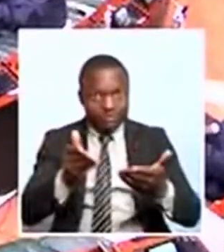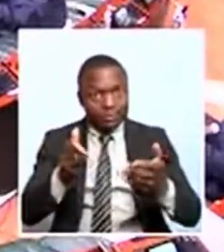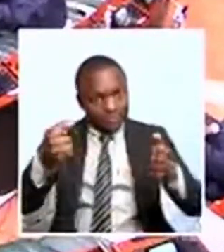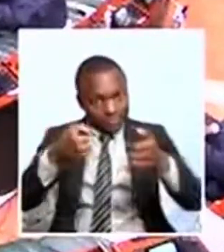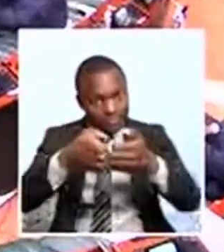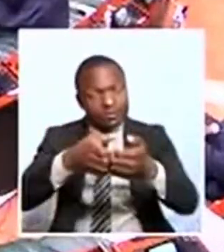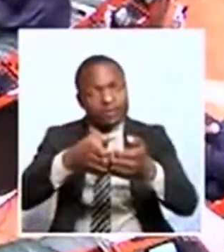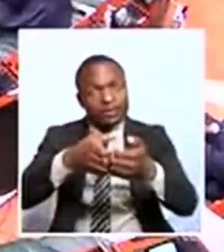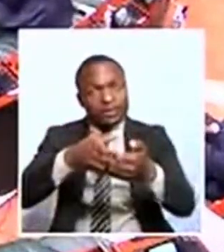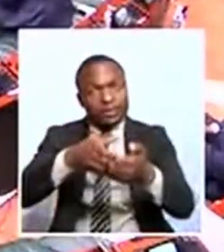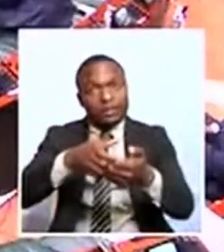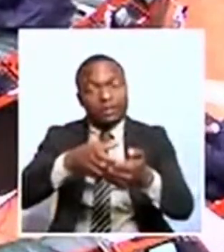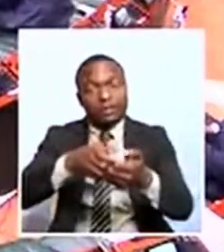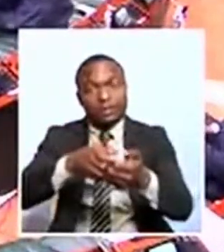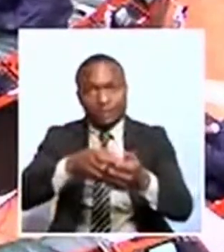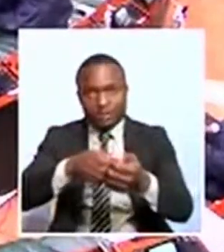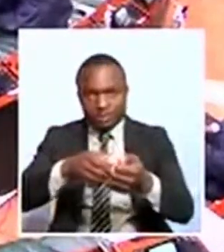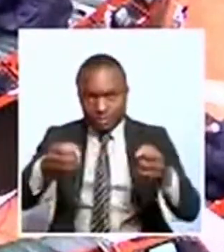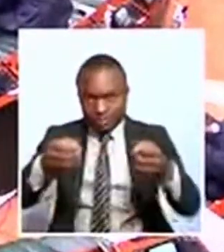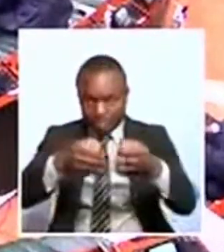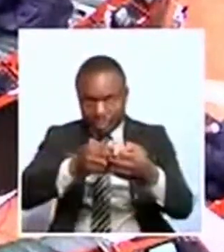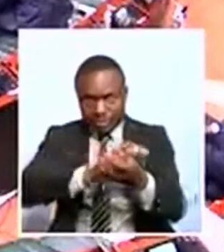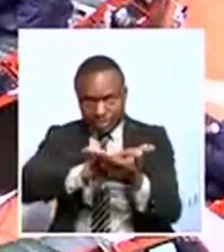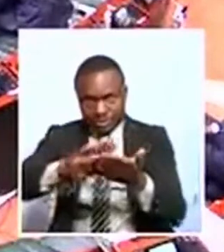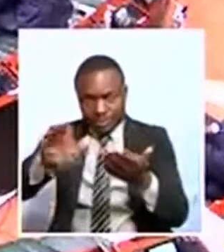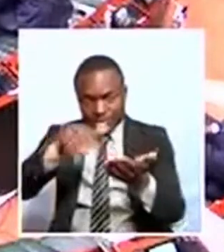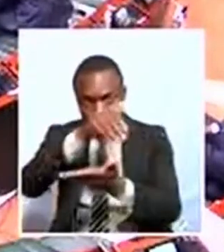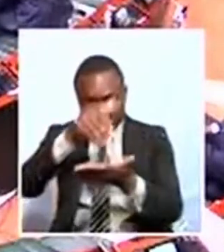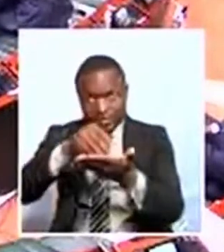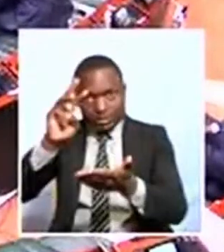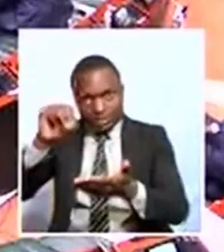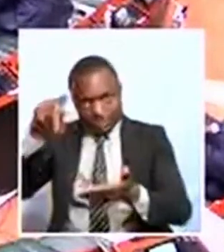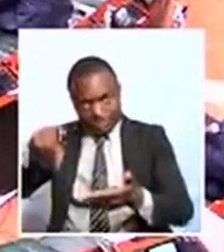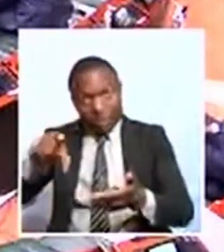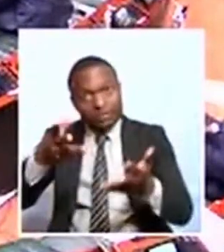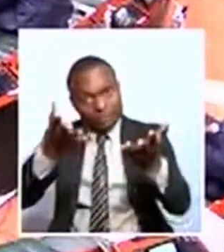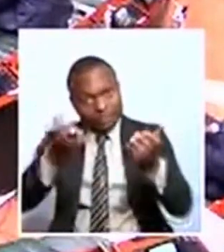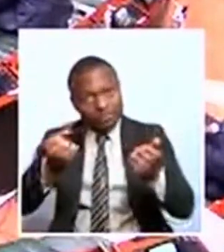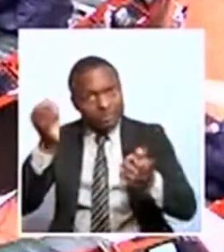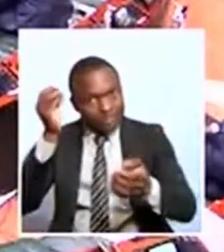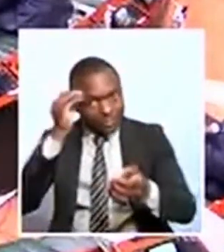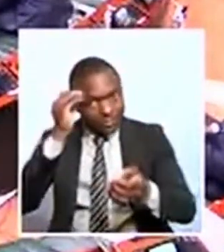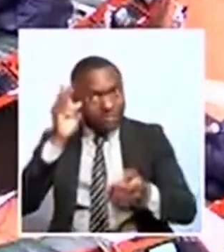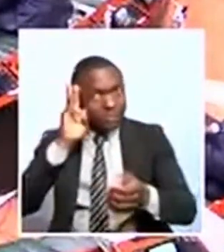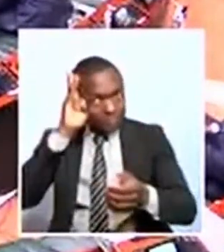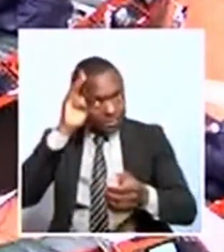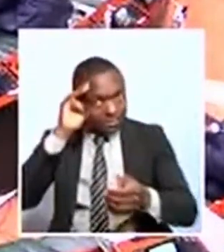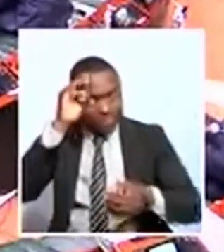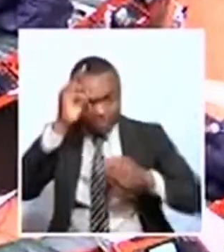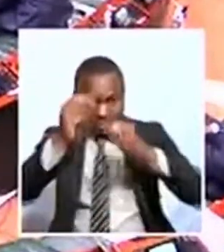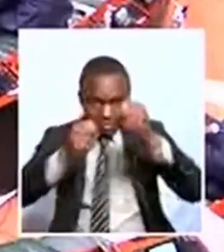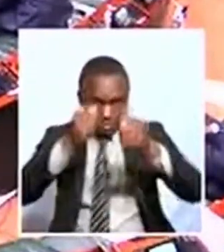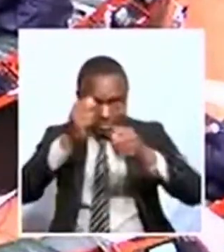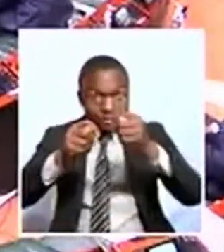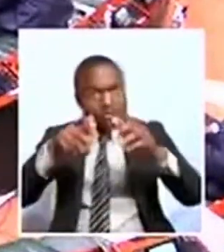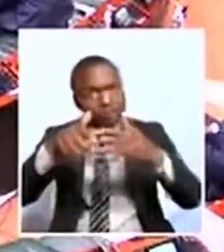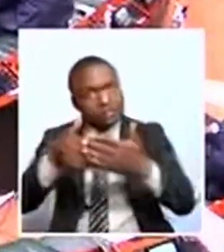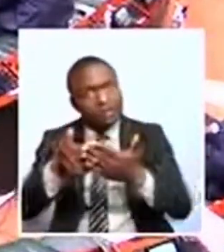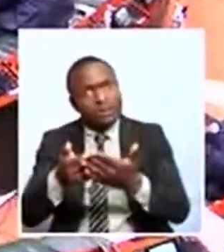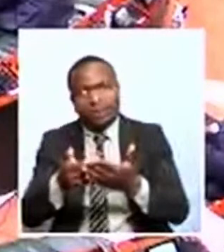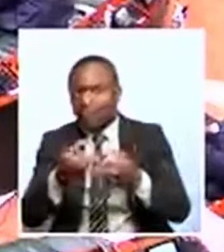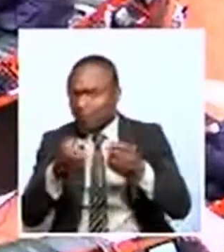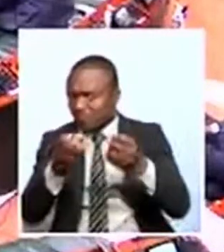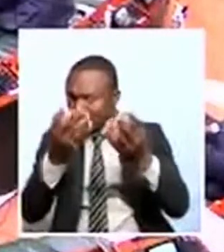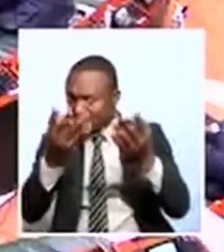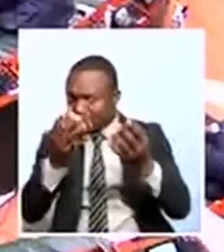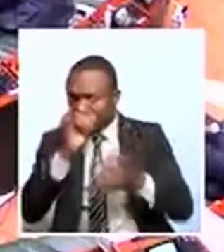of Parliament, Ms. Chrysosta Halwindi, who wanted to find out from the Minister of Tourism how many rhinos